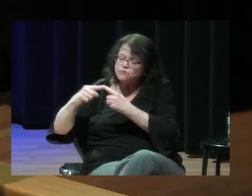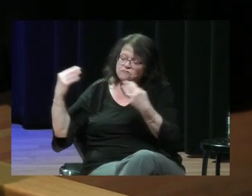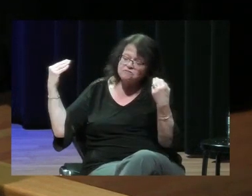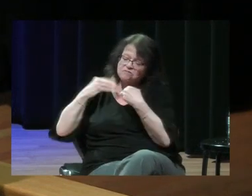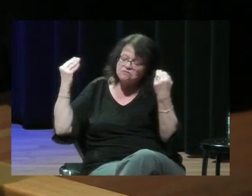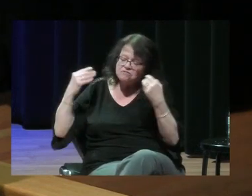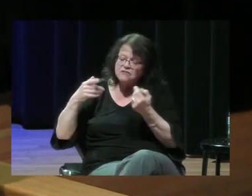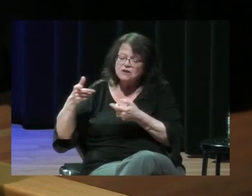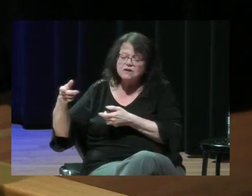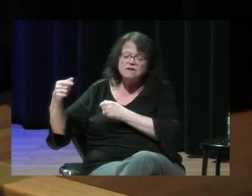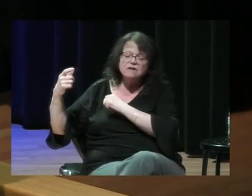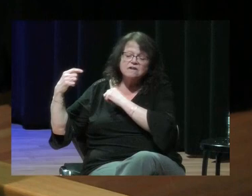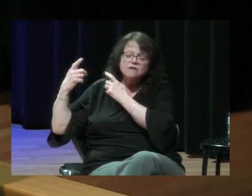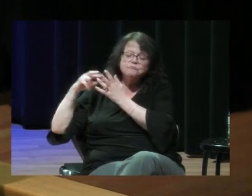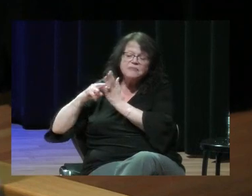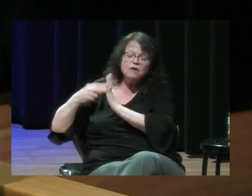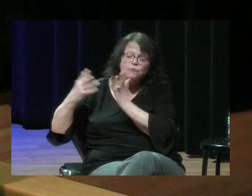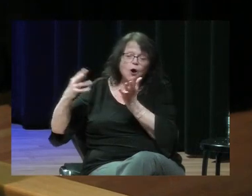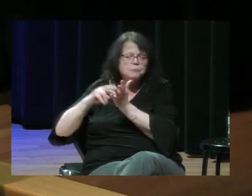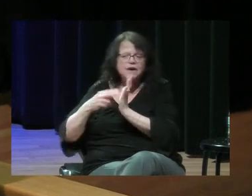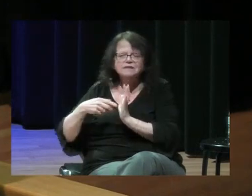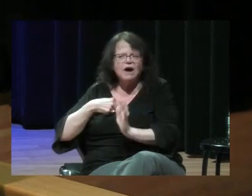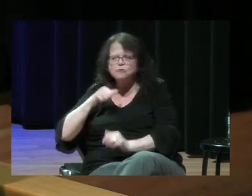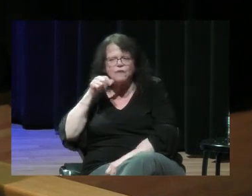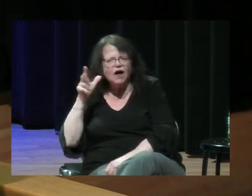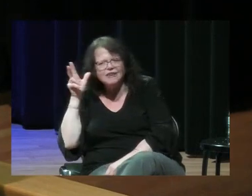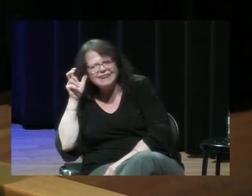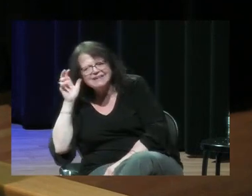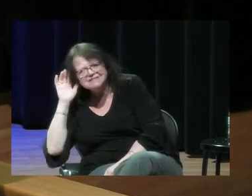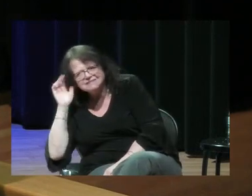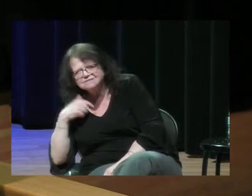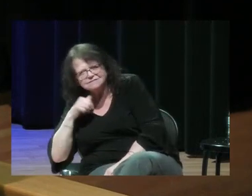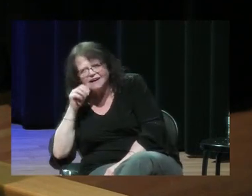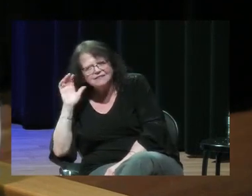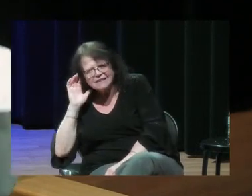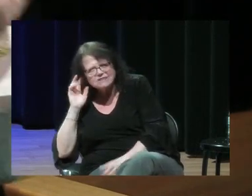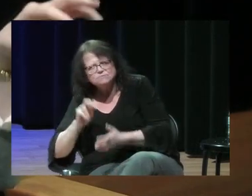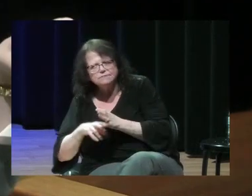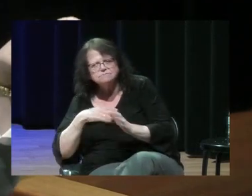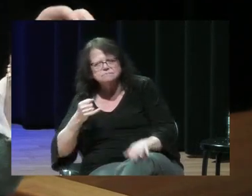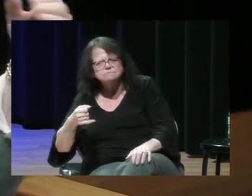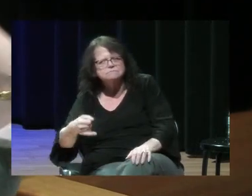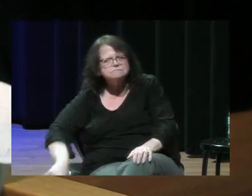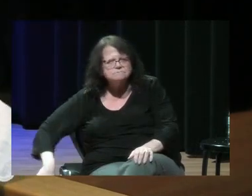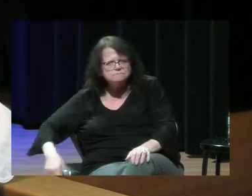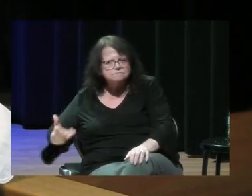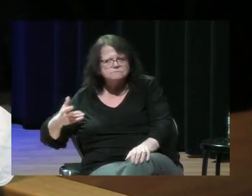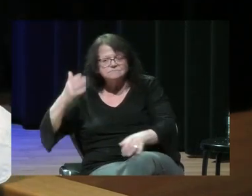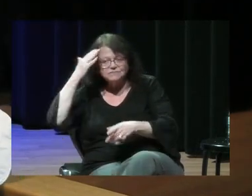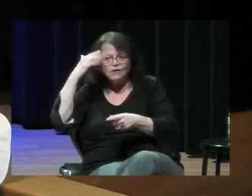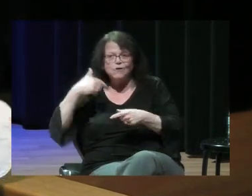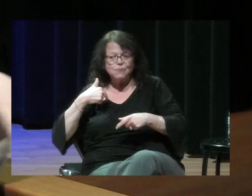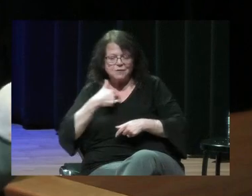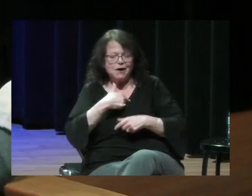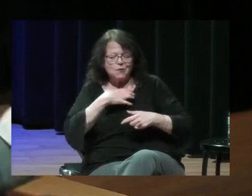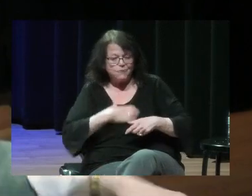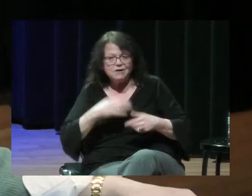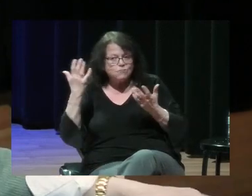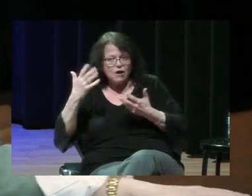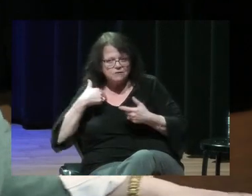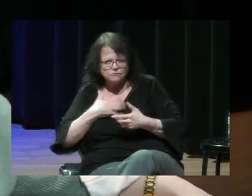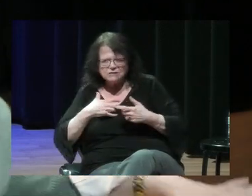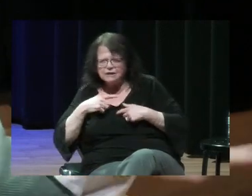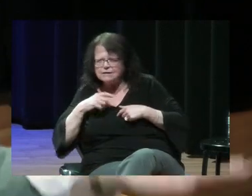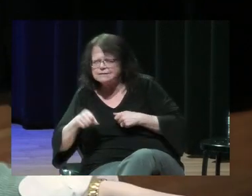which means we're not going to work on them. We all want that really great chemistry where we get to work on somebody else, but they don't work on us. No, I